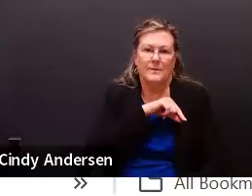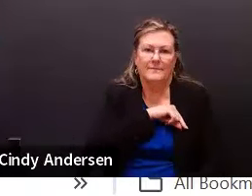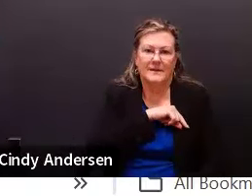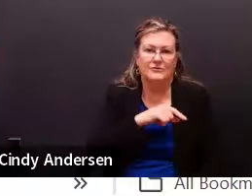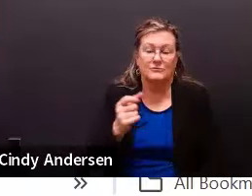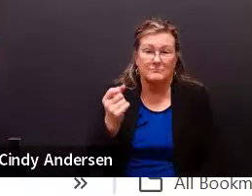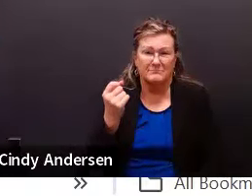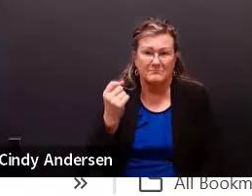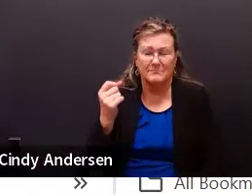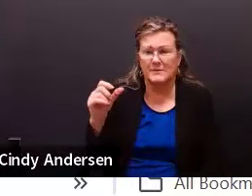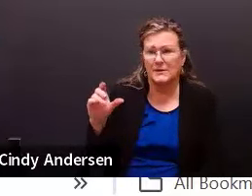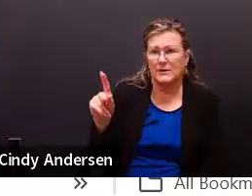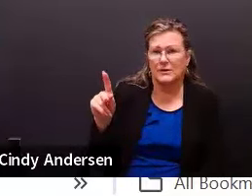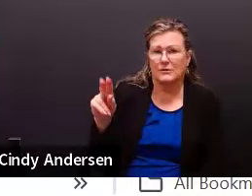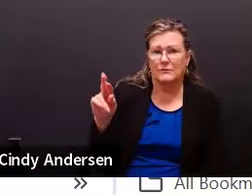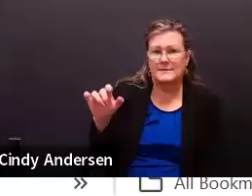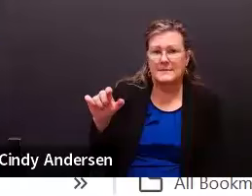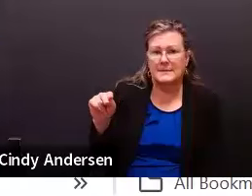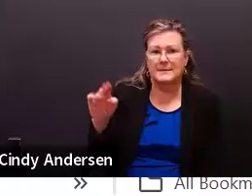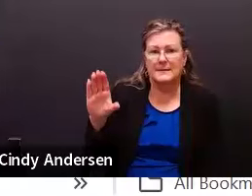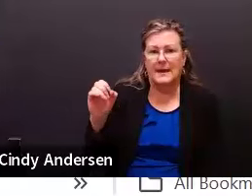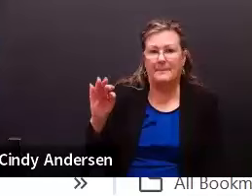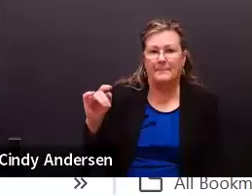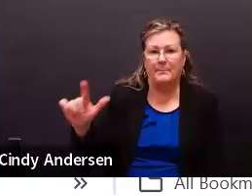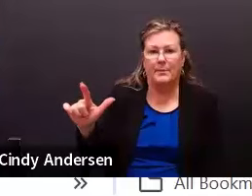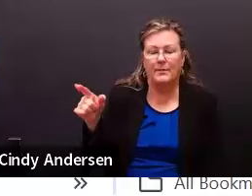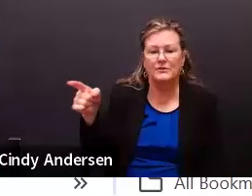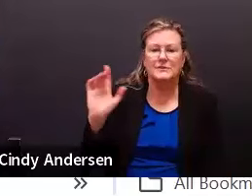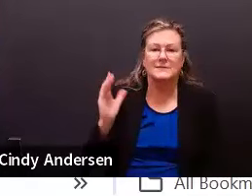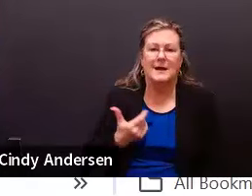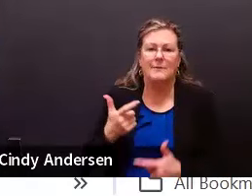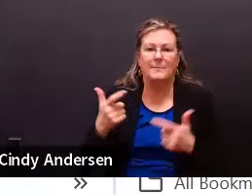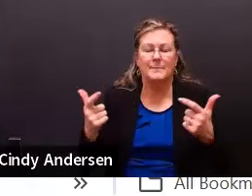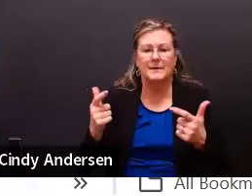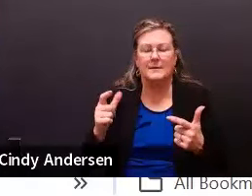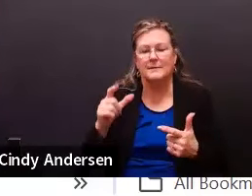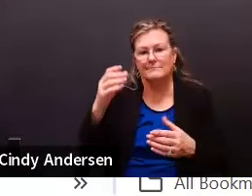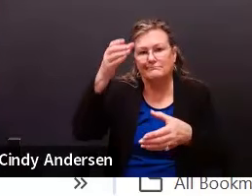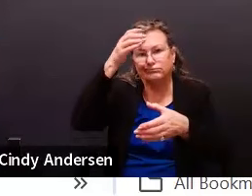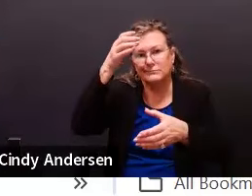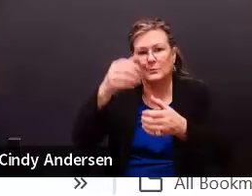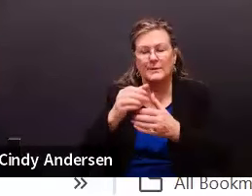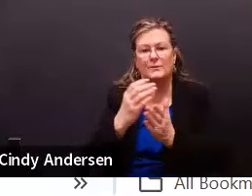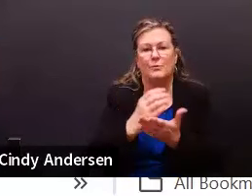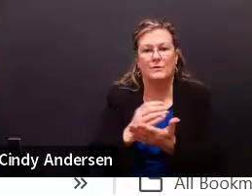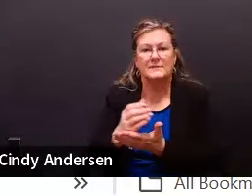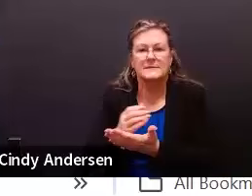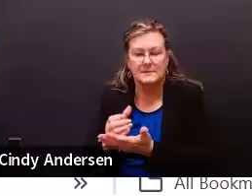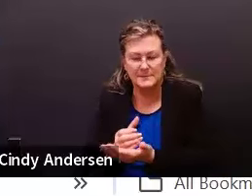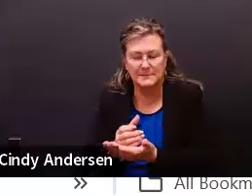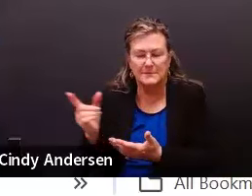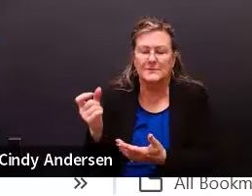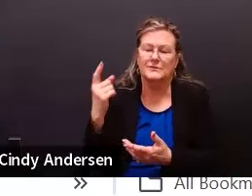So that's where actually Kristen Campbell is our big course guru and really understands for the